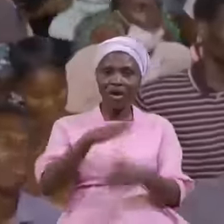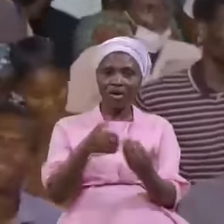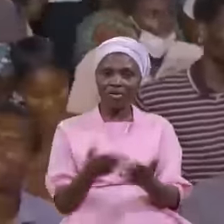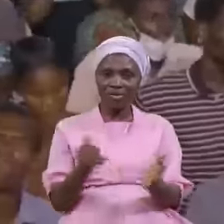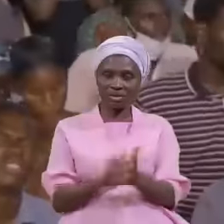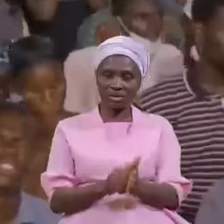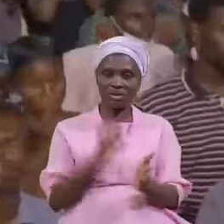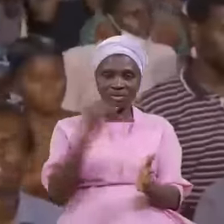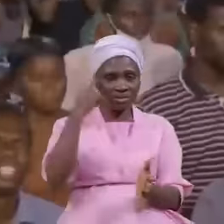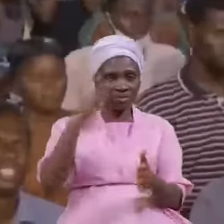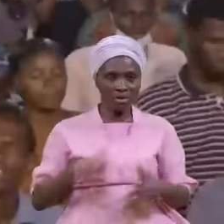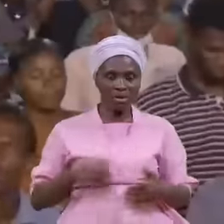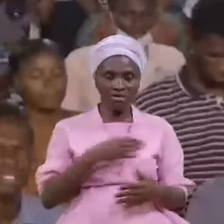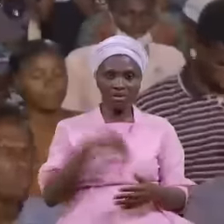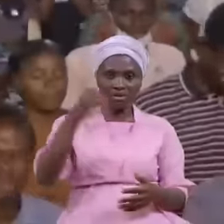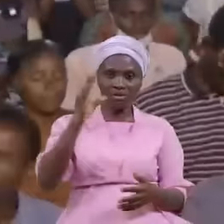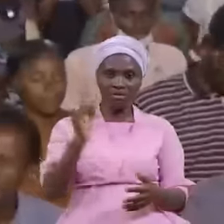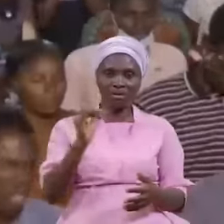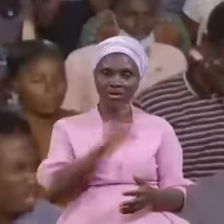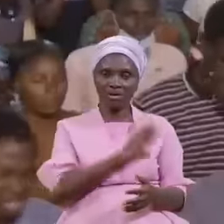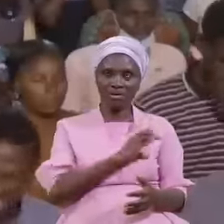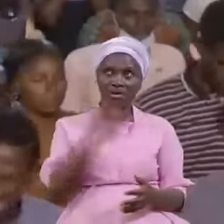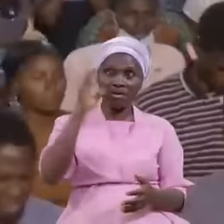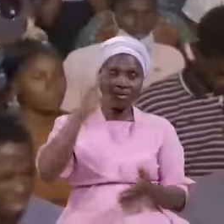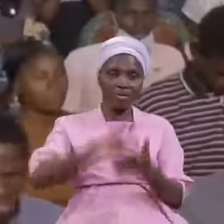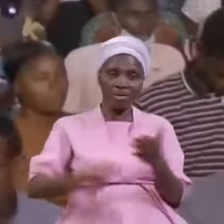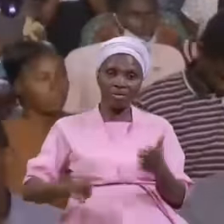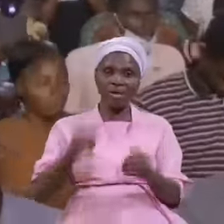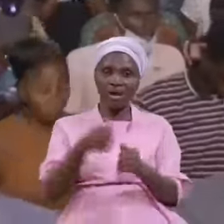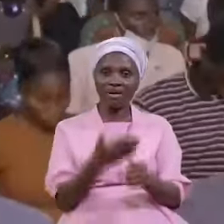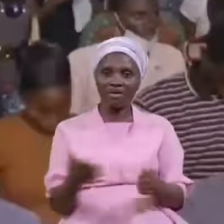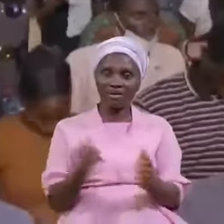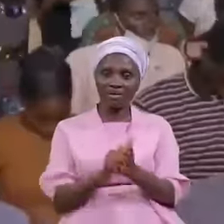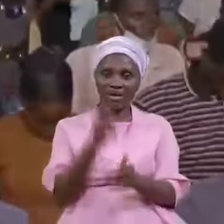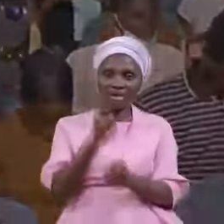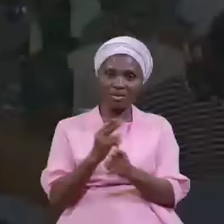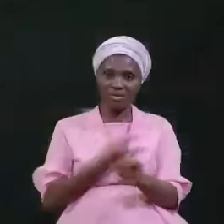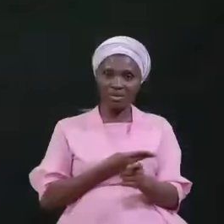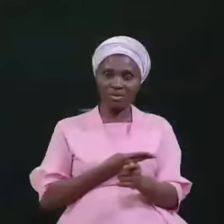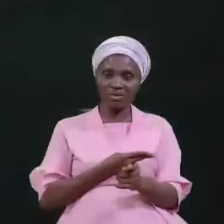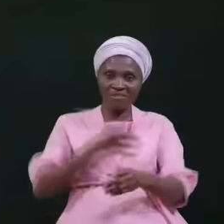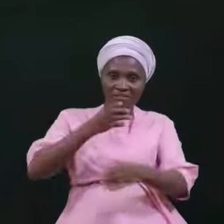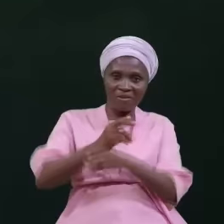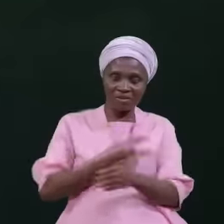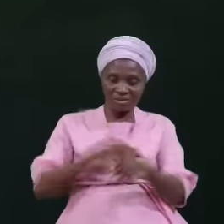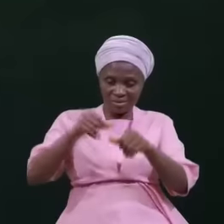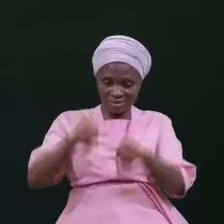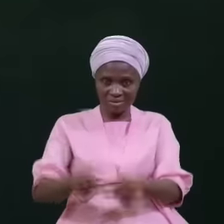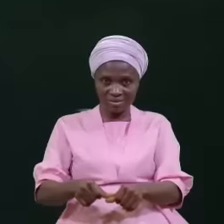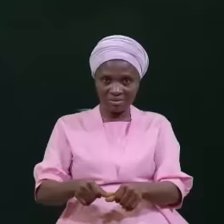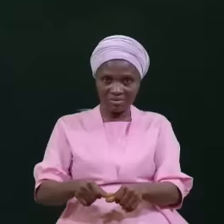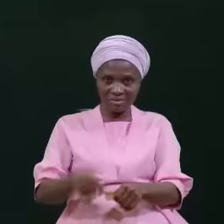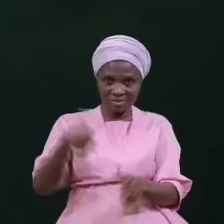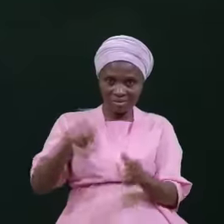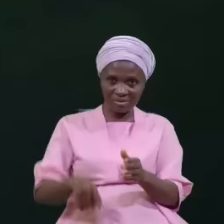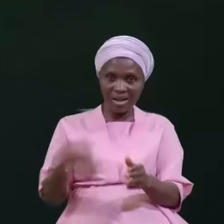to remove anything that keeps us down, any sickness, any infirmity